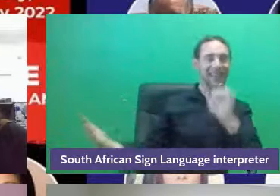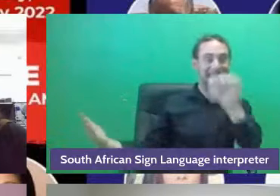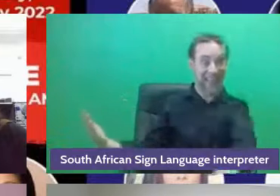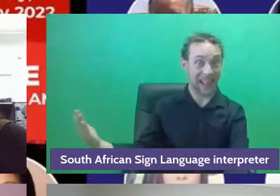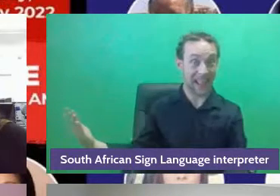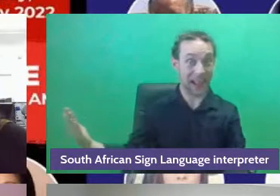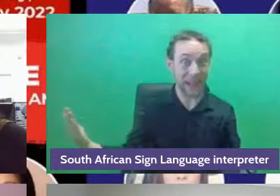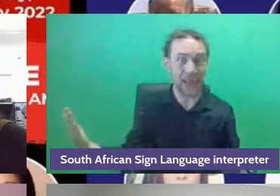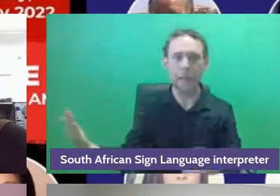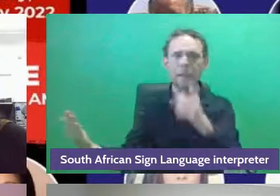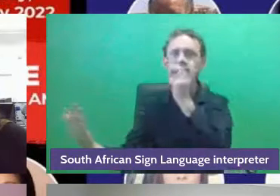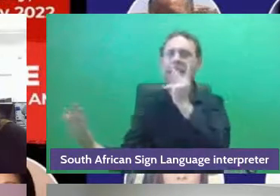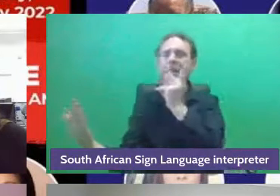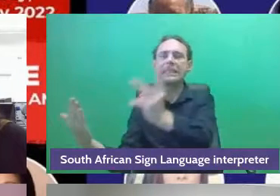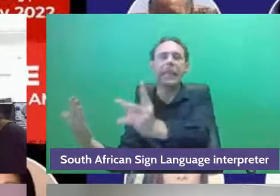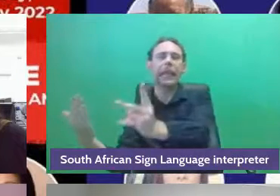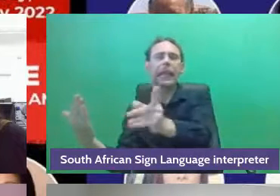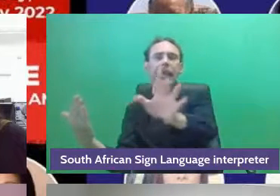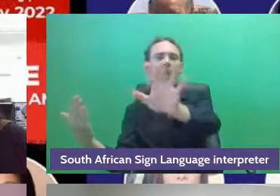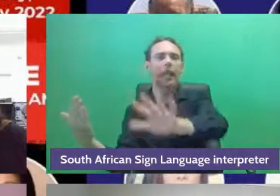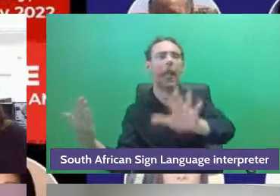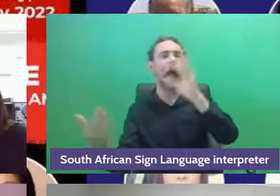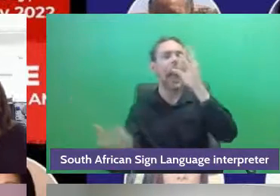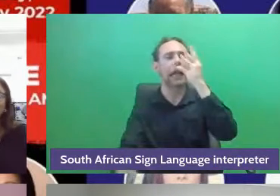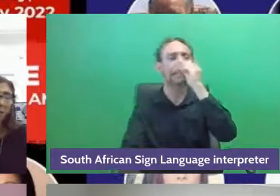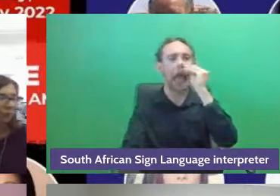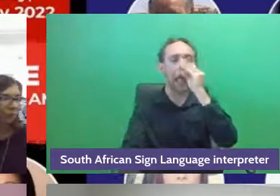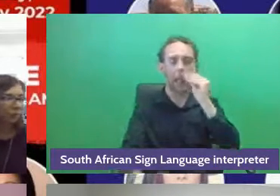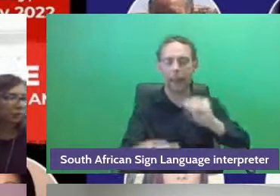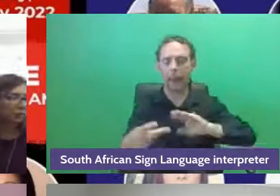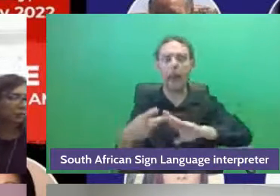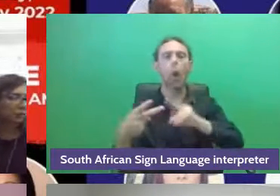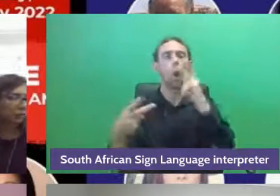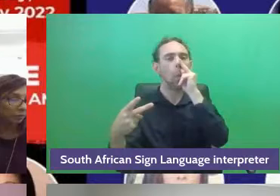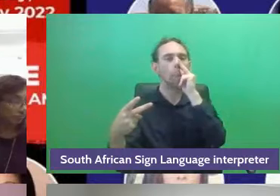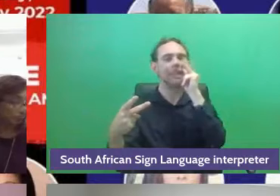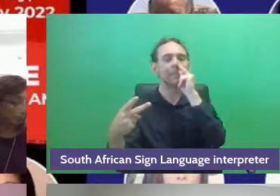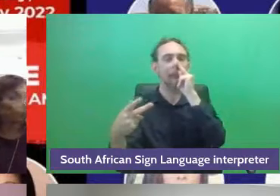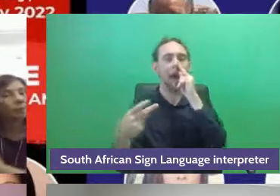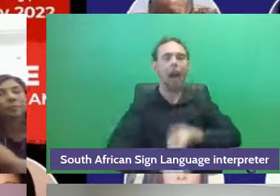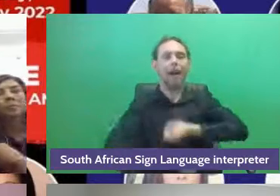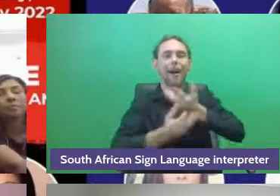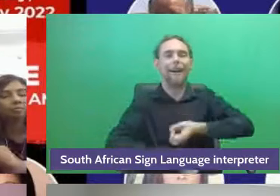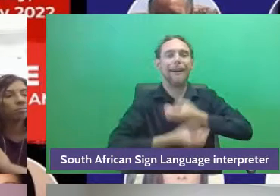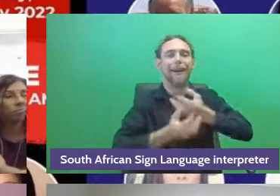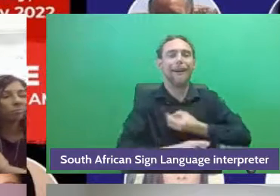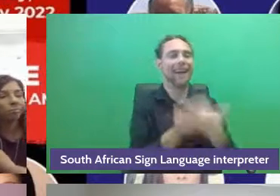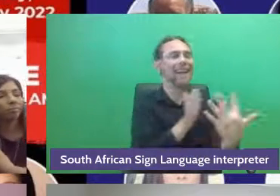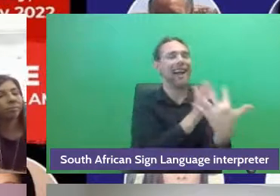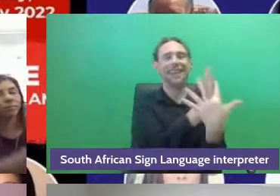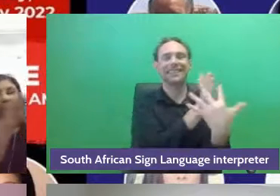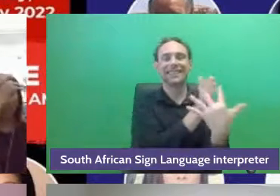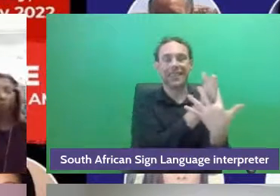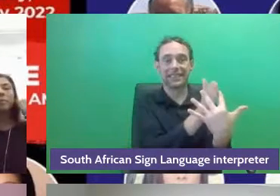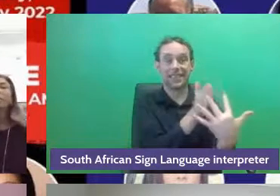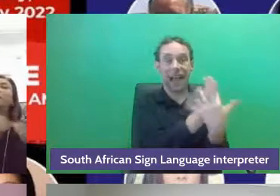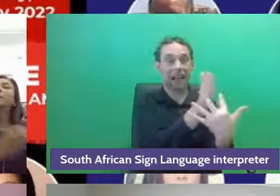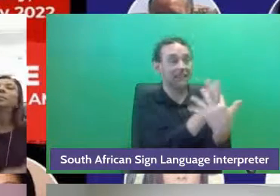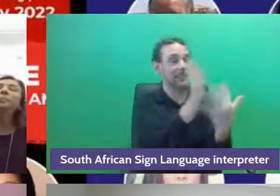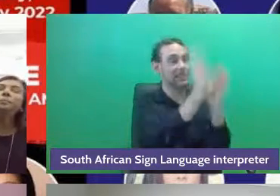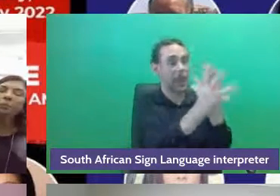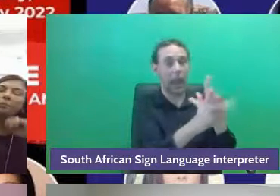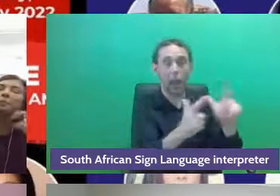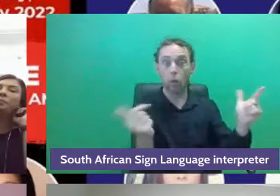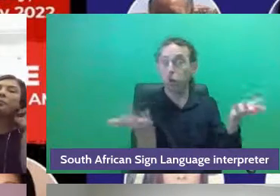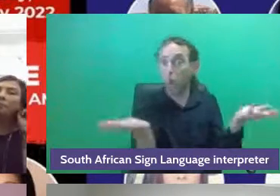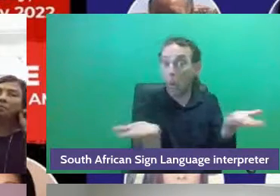I see that Dale spoke and your partner spoke about the access to to sign language in school. And